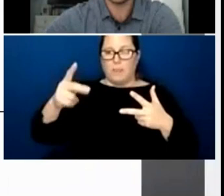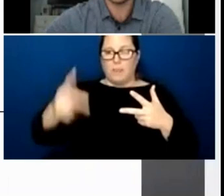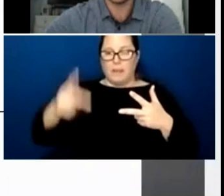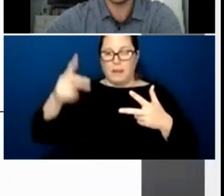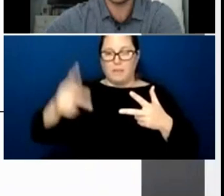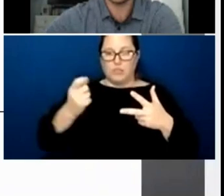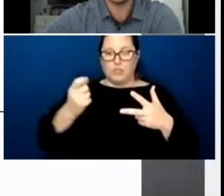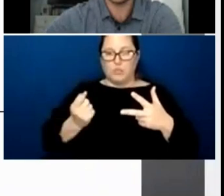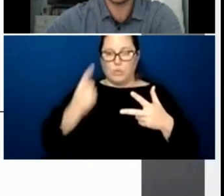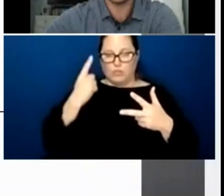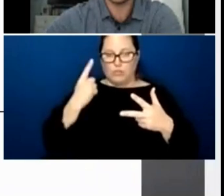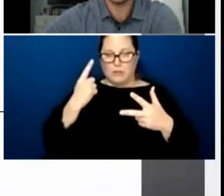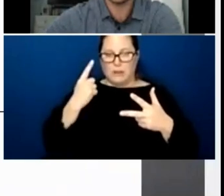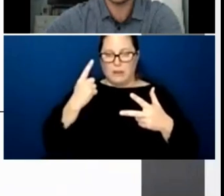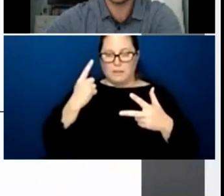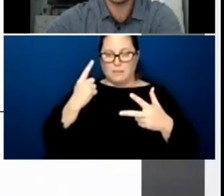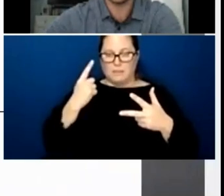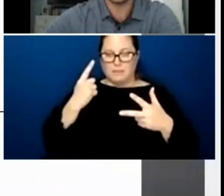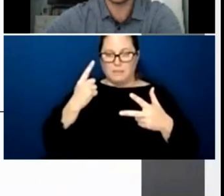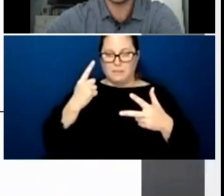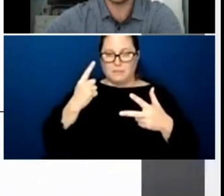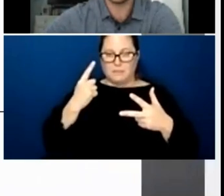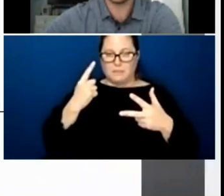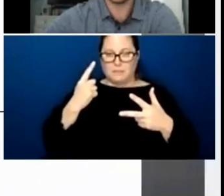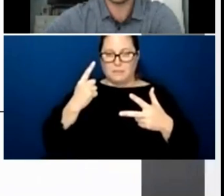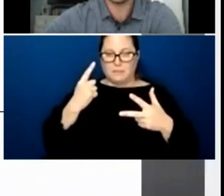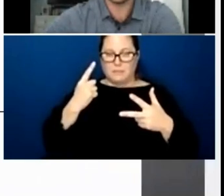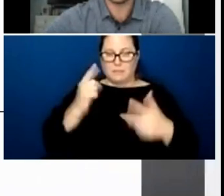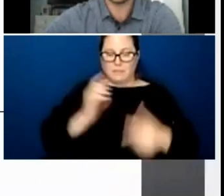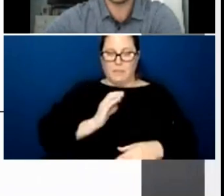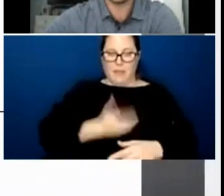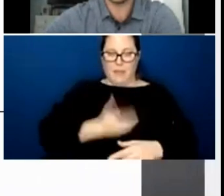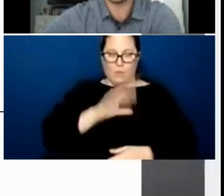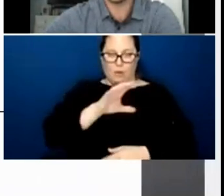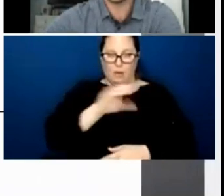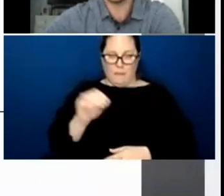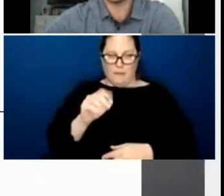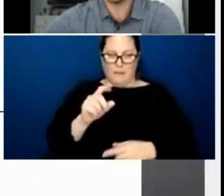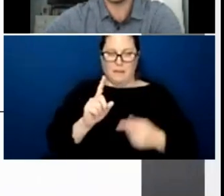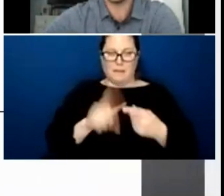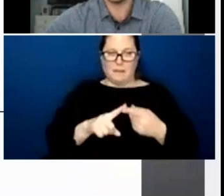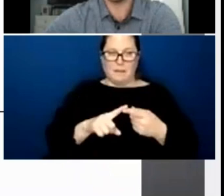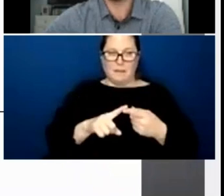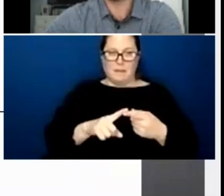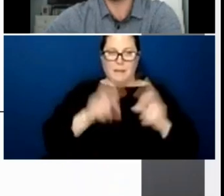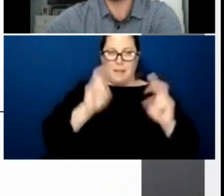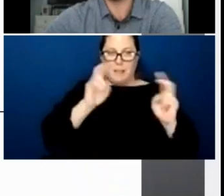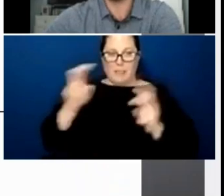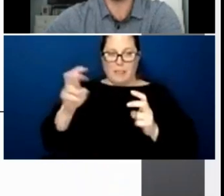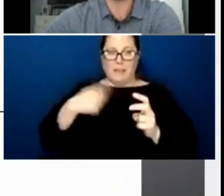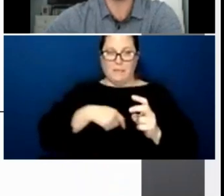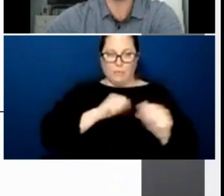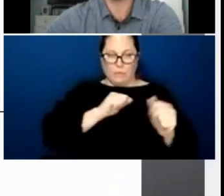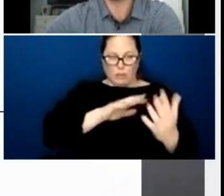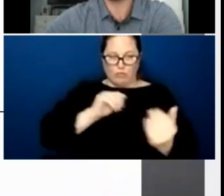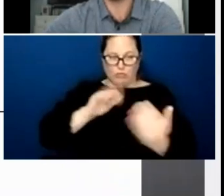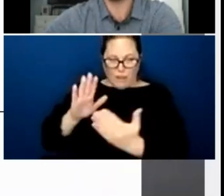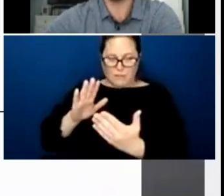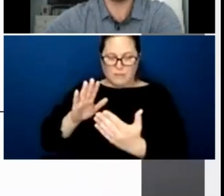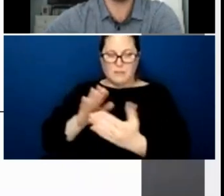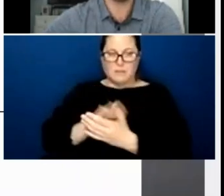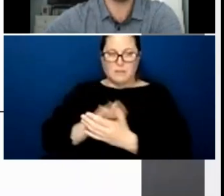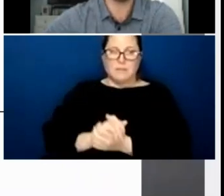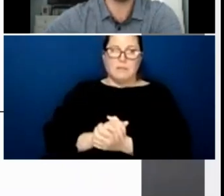seconds our company and the themes that we address as the questions fill up, and we'll pick some good ones to ask. So again, our company